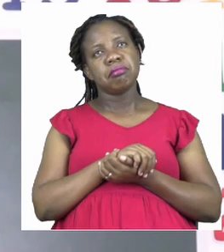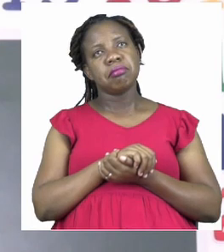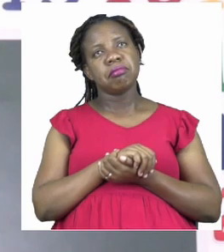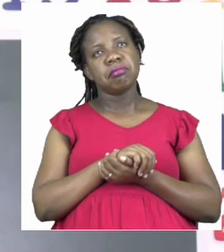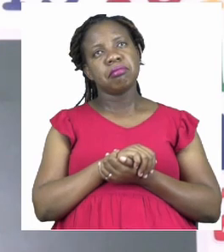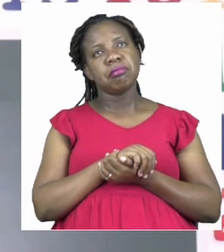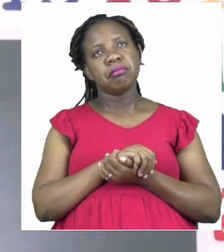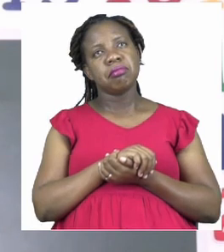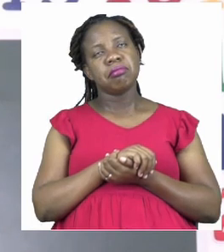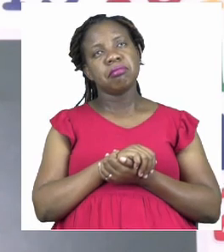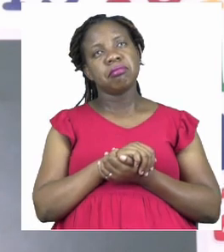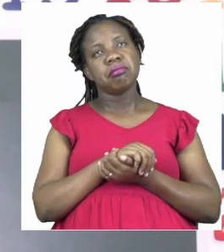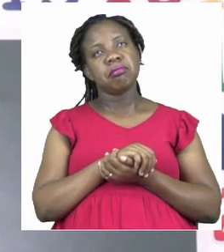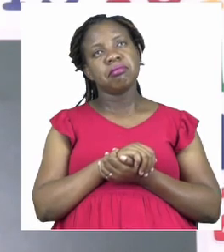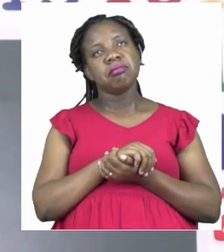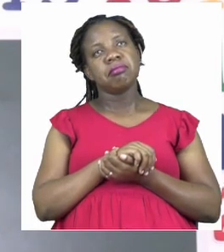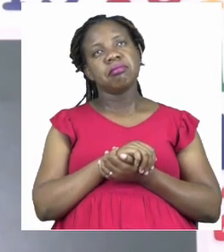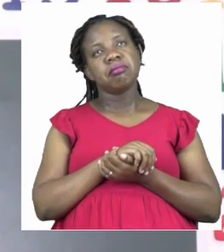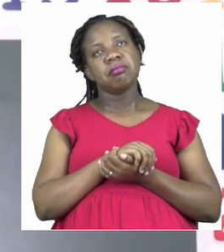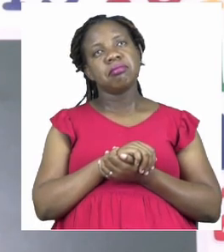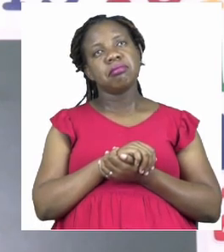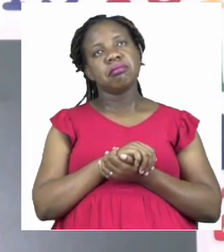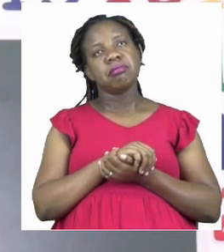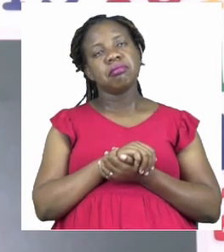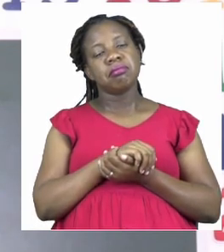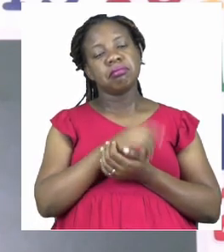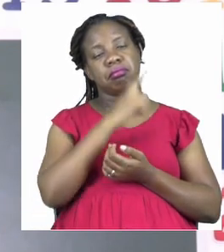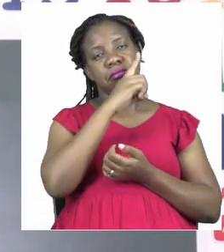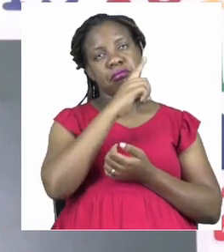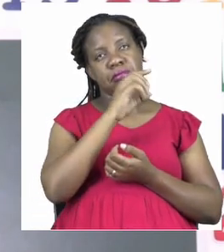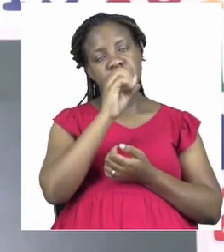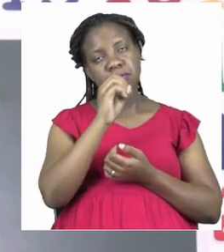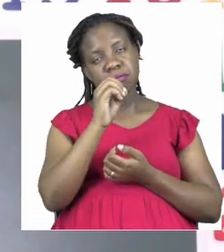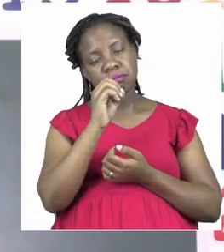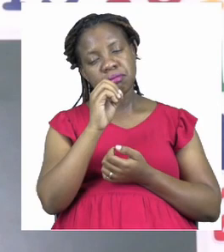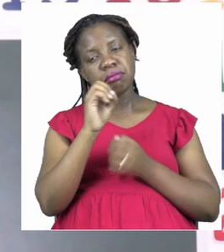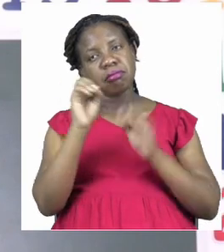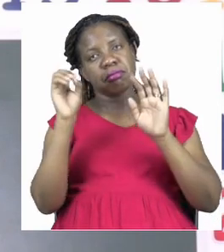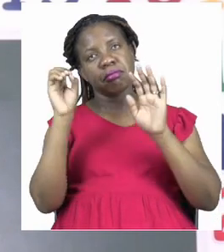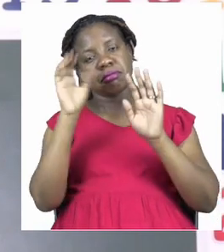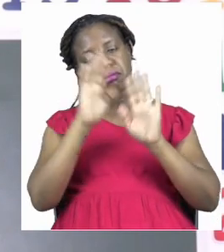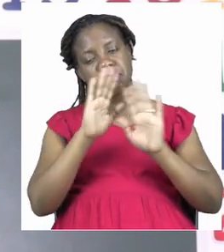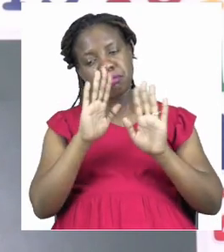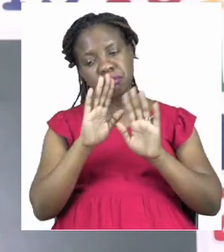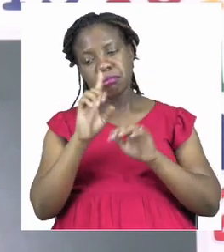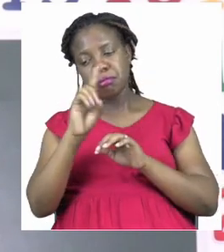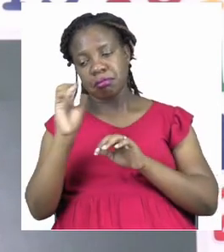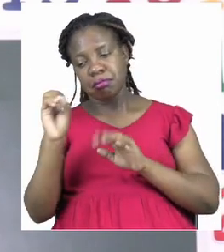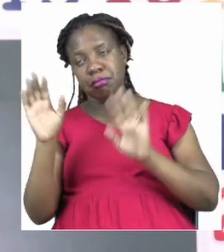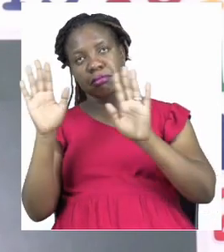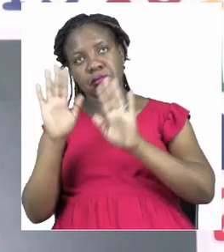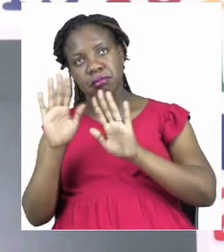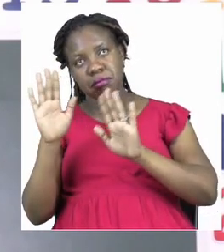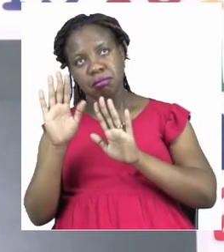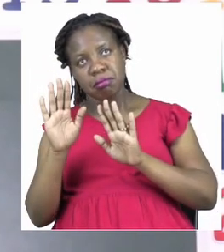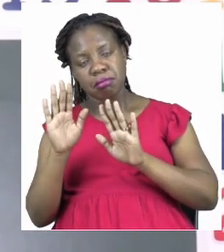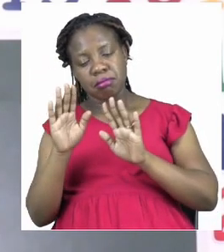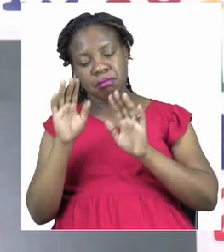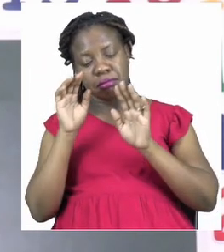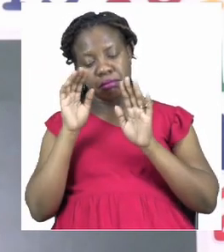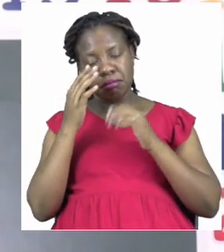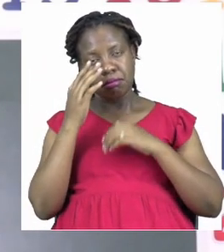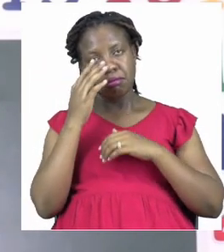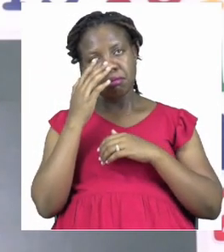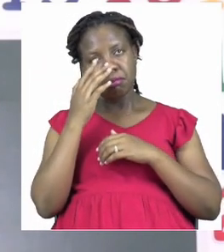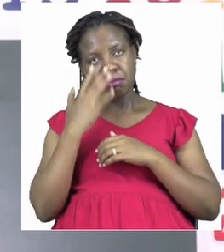cents. So go ahead and color any of the 5-cent triangles that you can see. And our job is